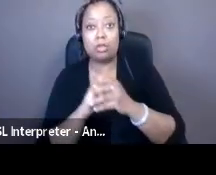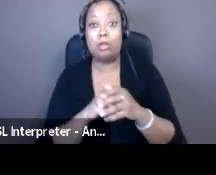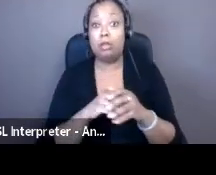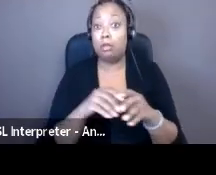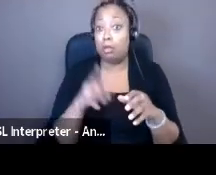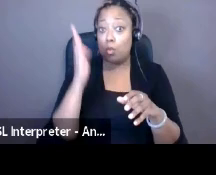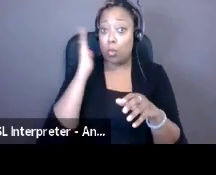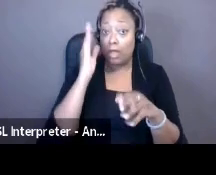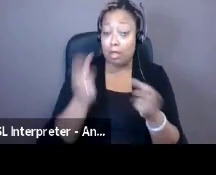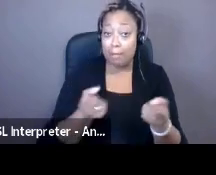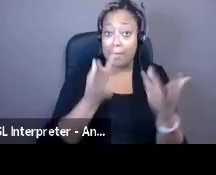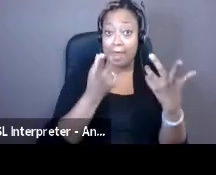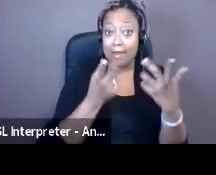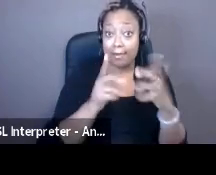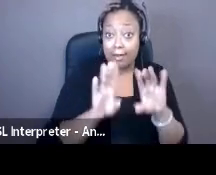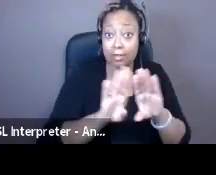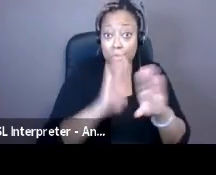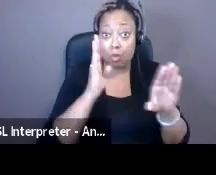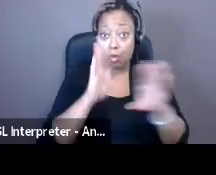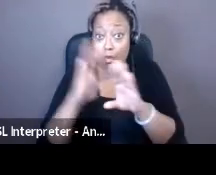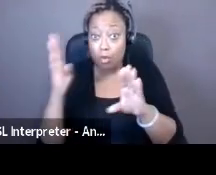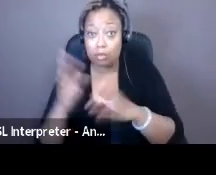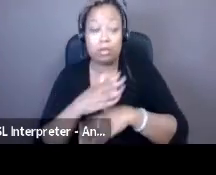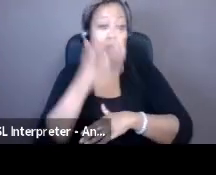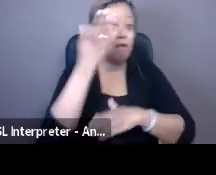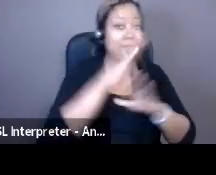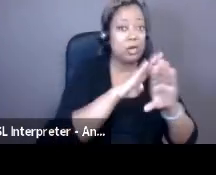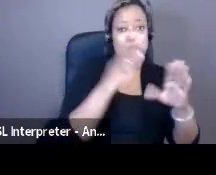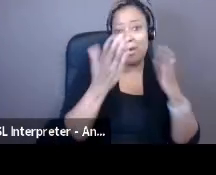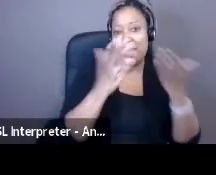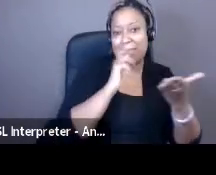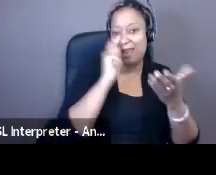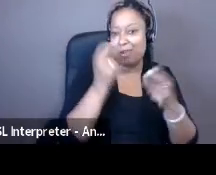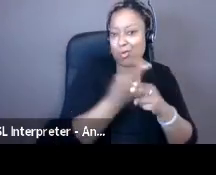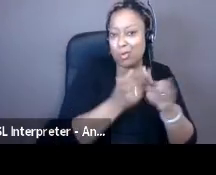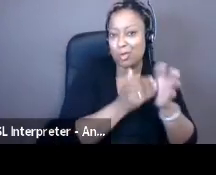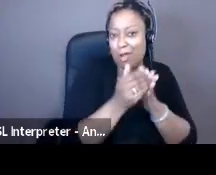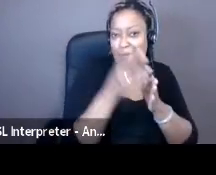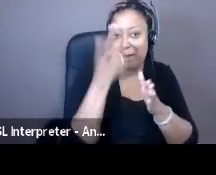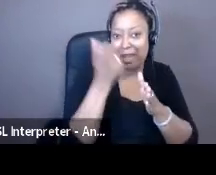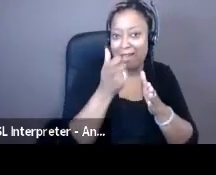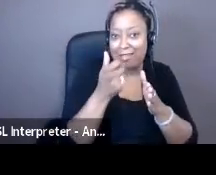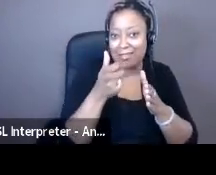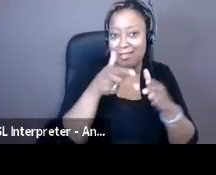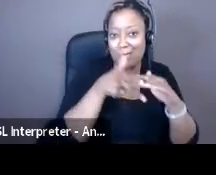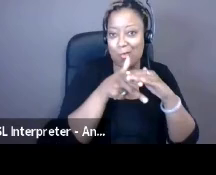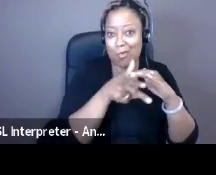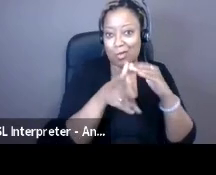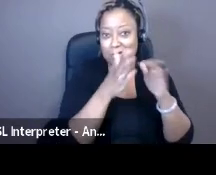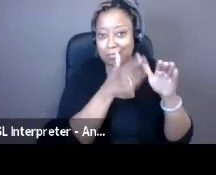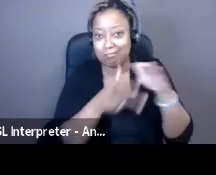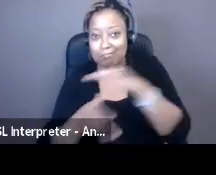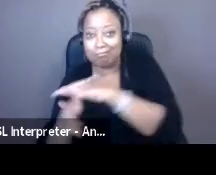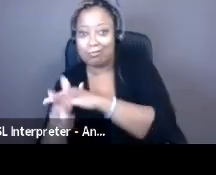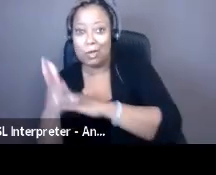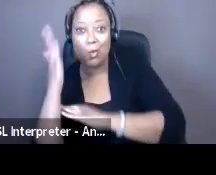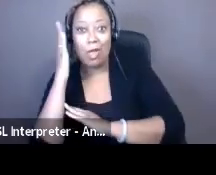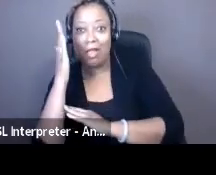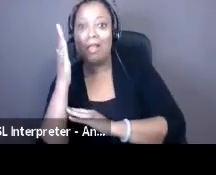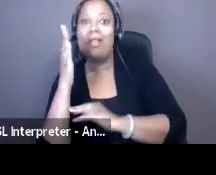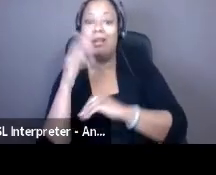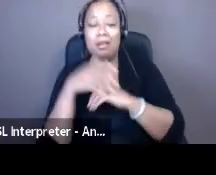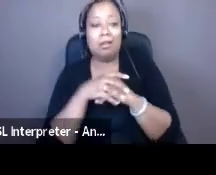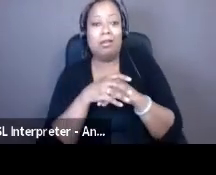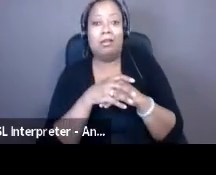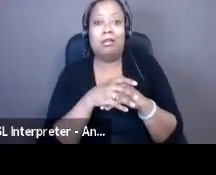house? For instance, a main front door, which you may not use that often because you're going to pull your vehicle into the garage and you're going to get out of the